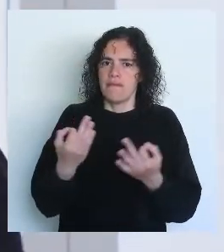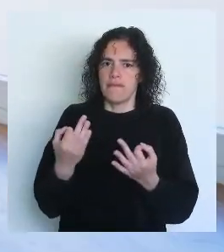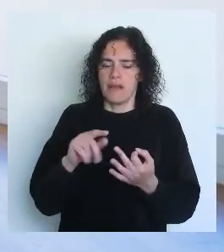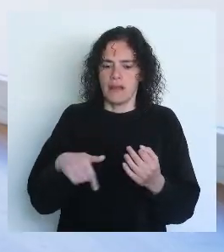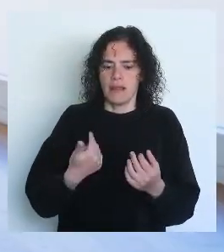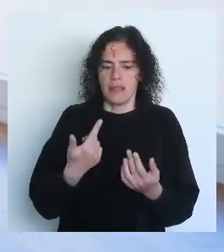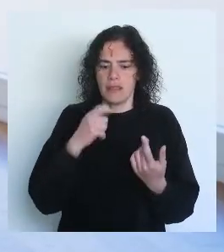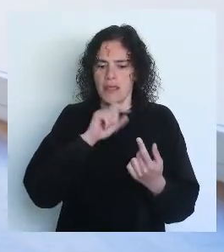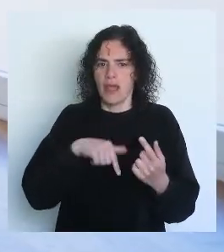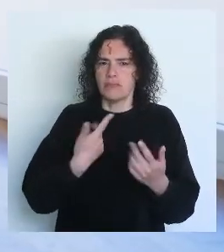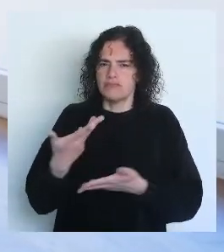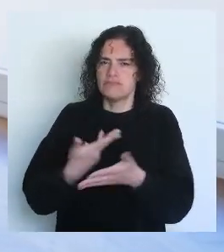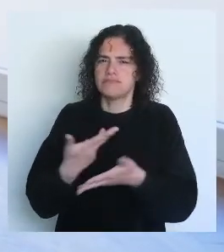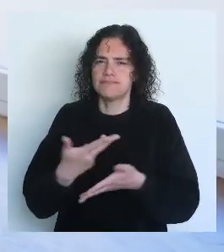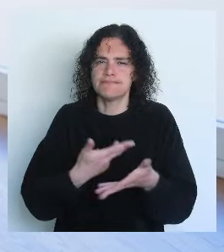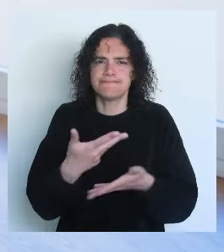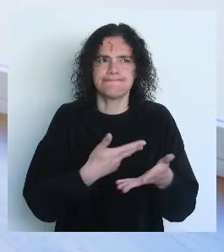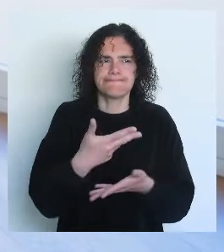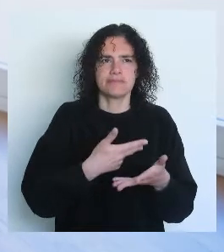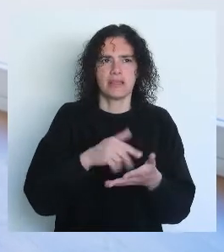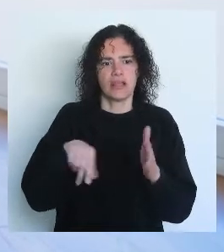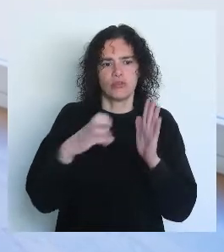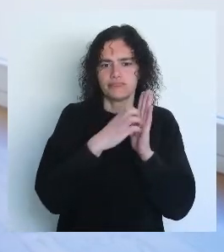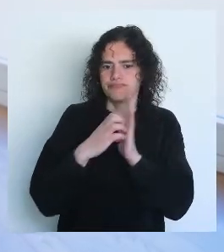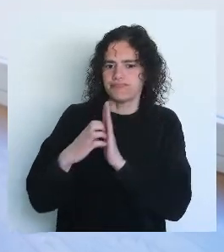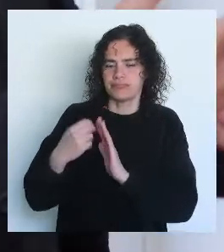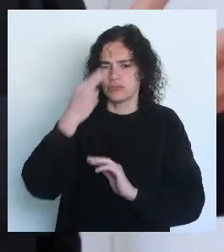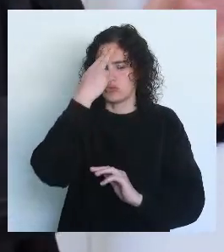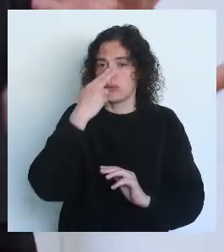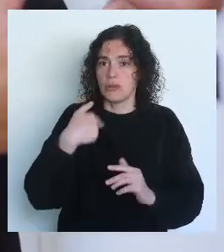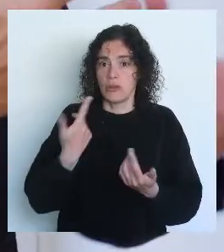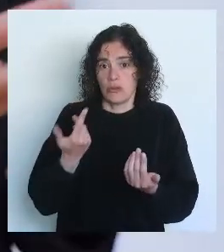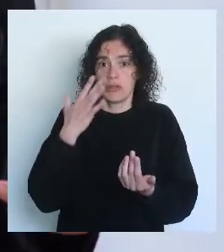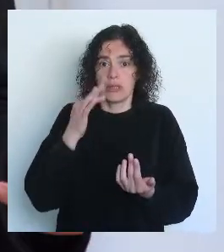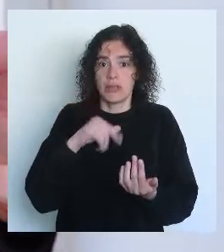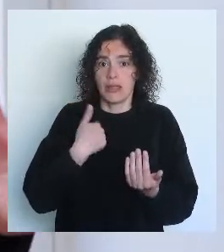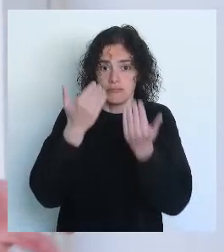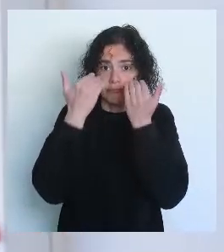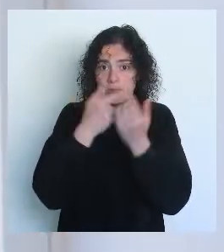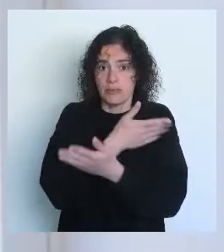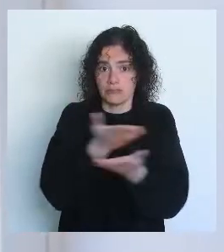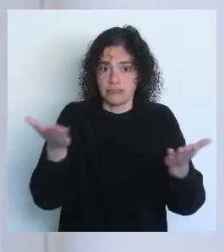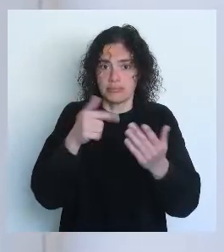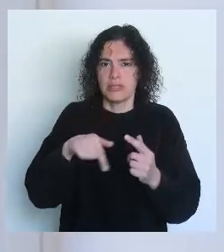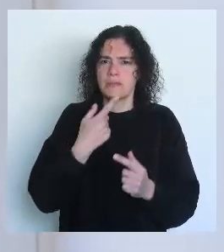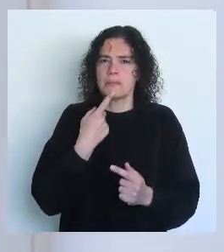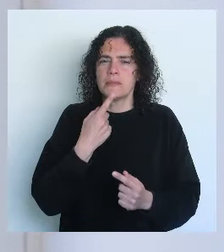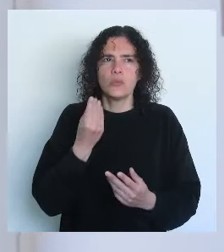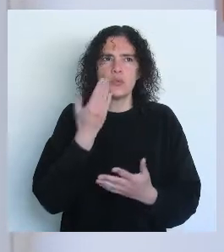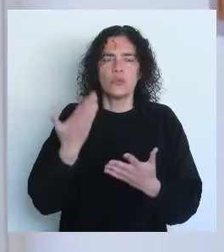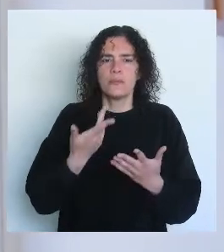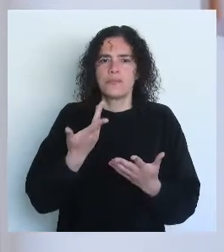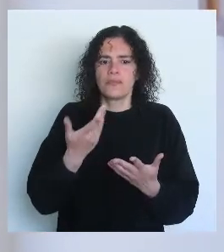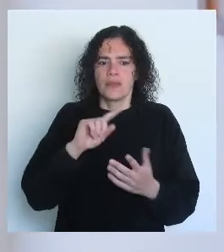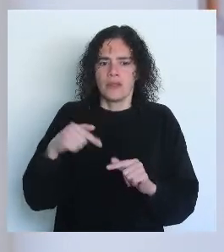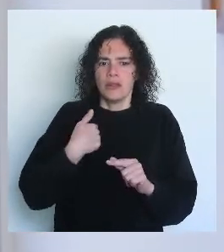actually, in full dialogue with this pictorial story that I'm trying to unfold in front of you. This notion of how do